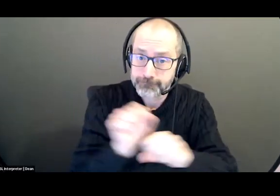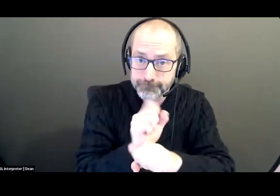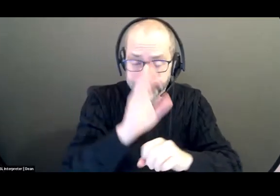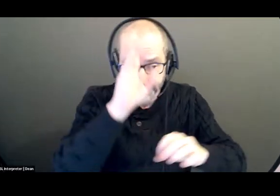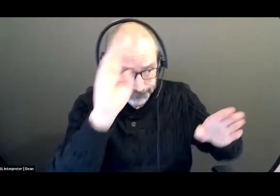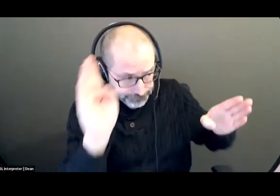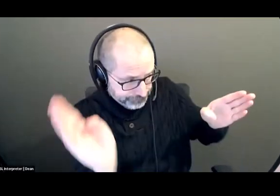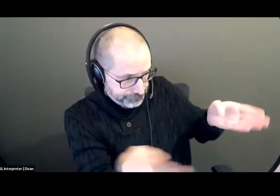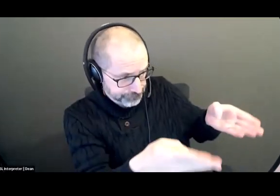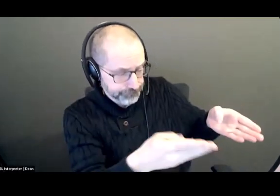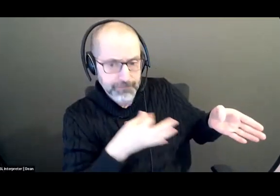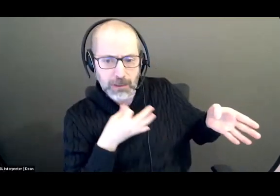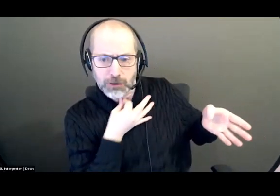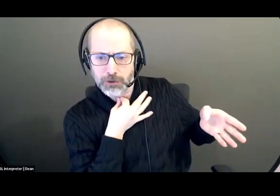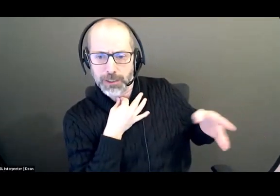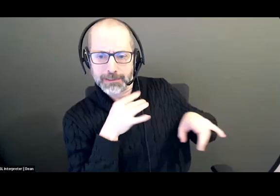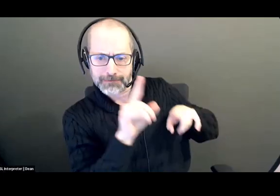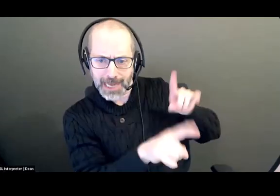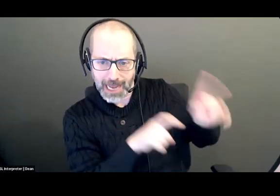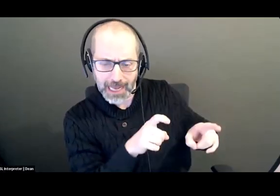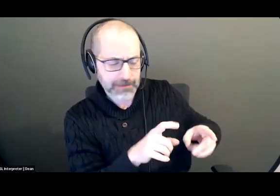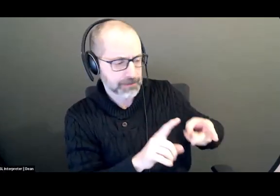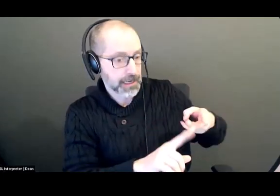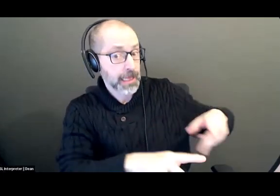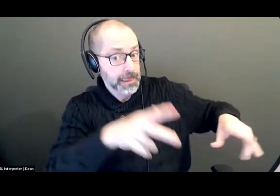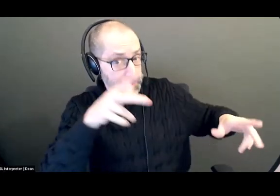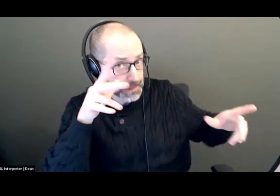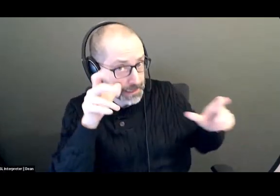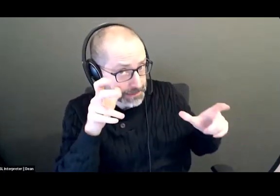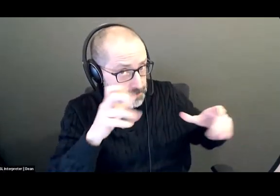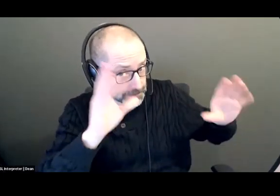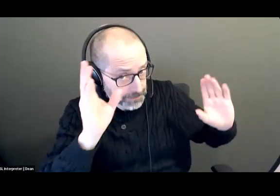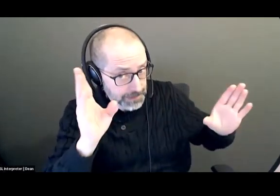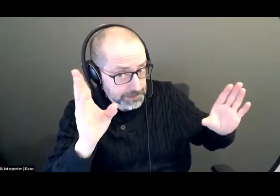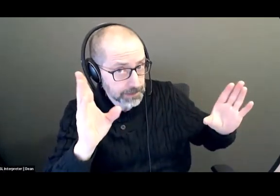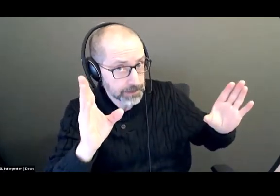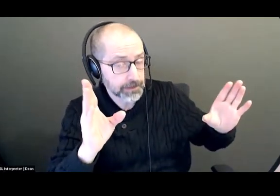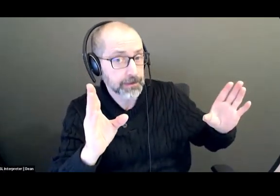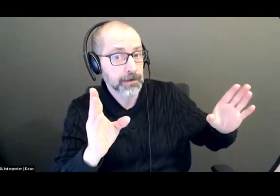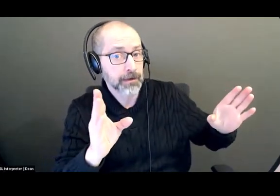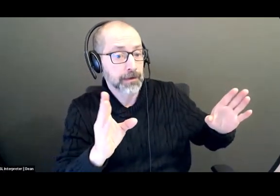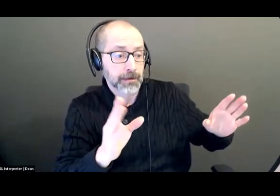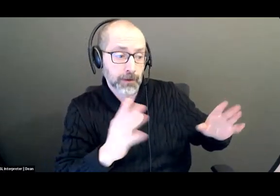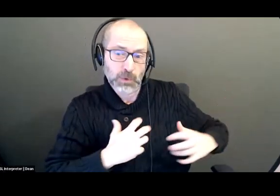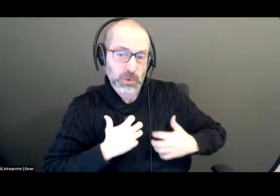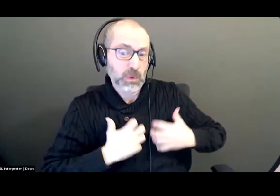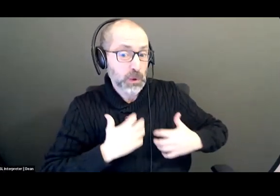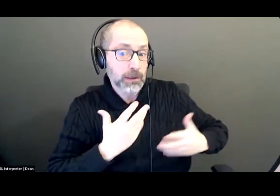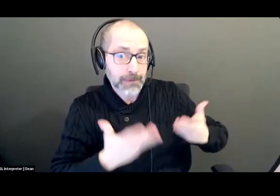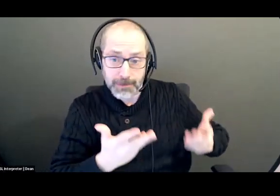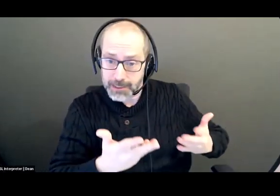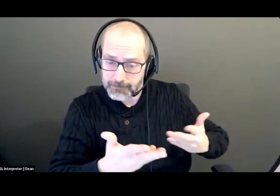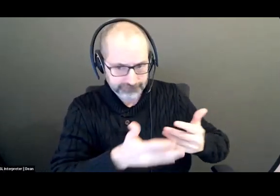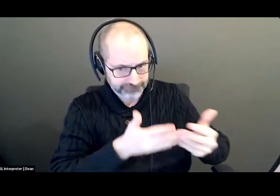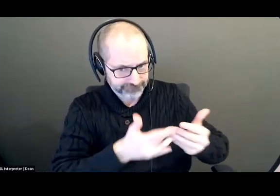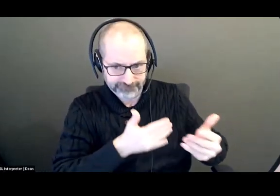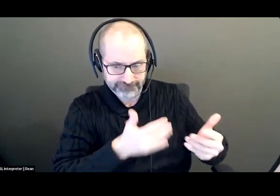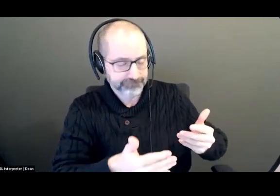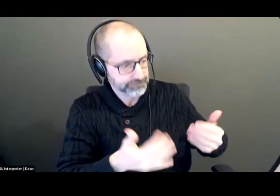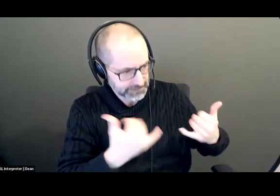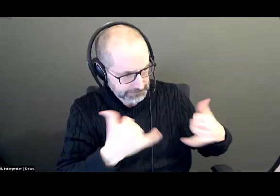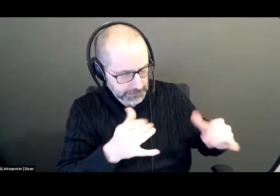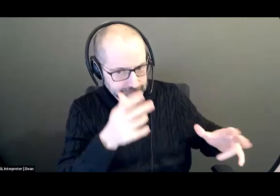system. When we listened to our residents' voices, when we nurtured a culture of curiosity, when we asked